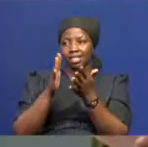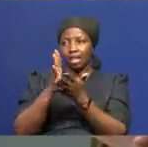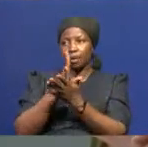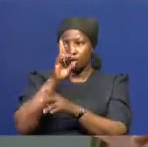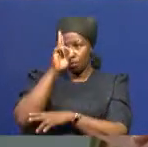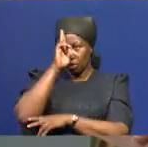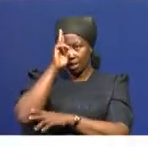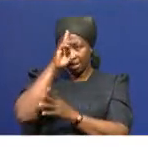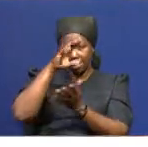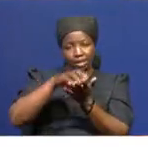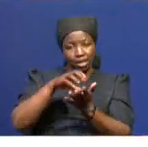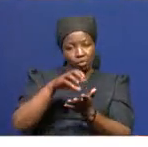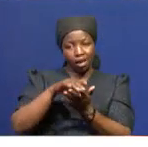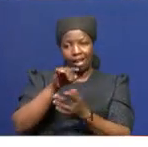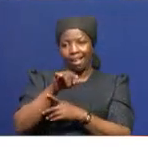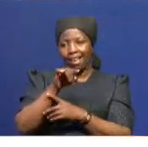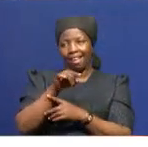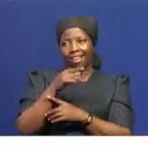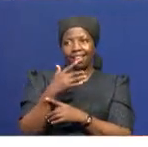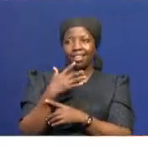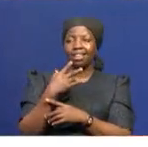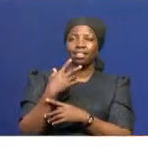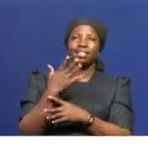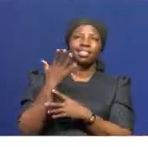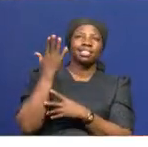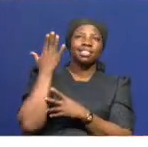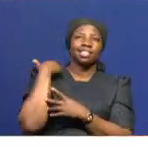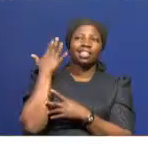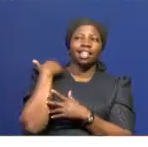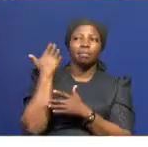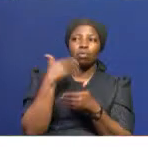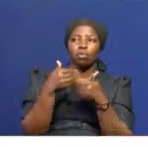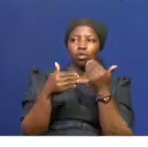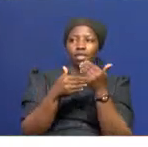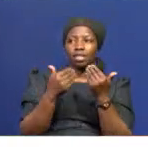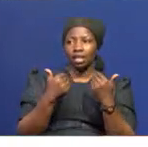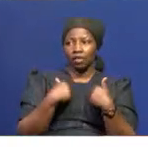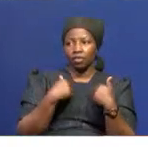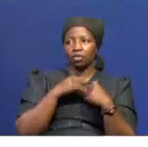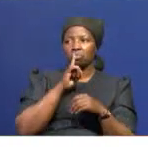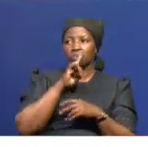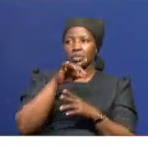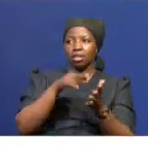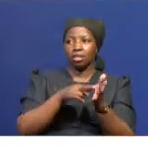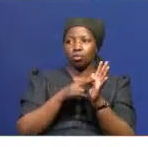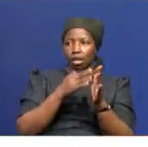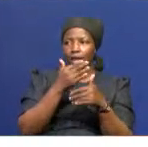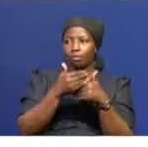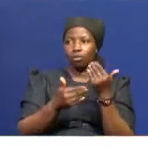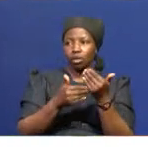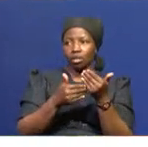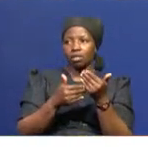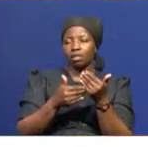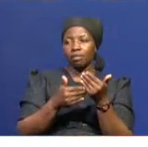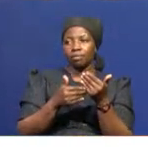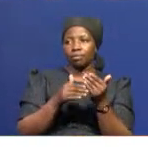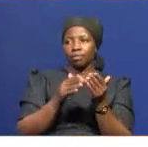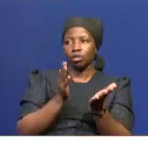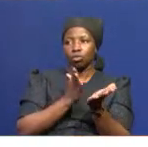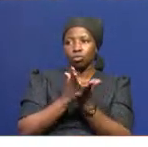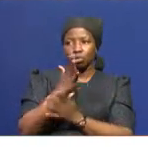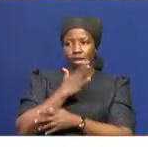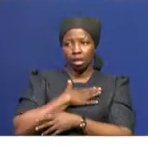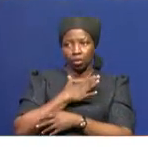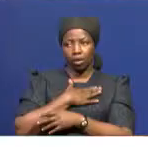actually colonial infrastructure. So it requires also building of the infrastructure itself. And again, through our Jukwaa